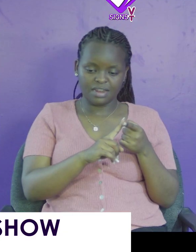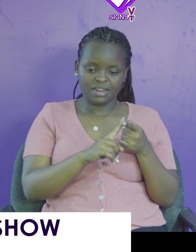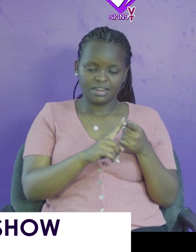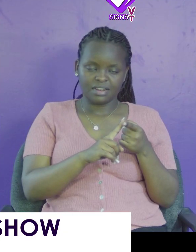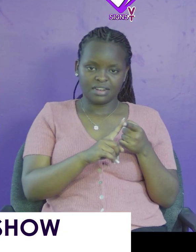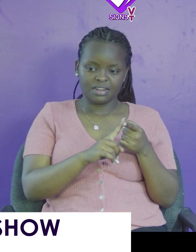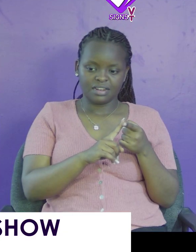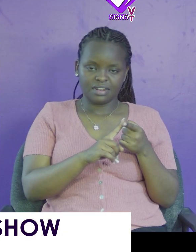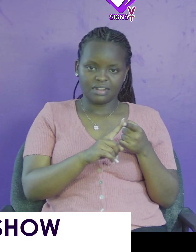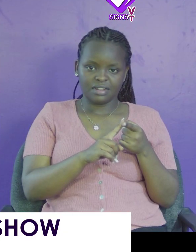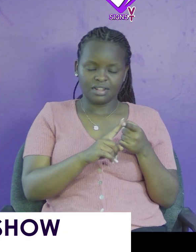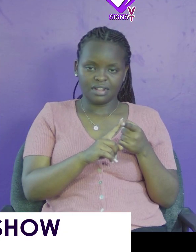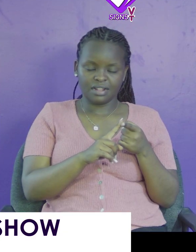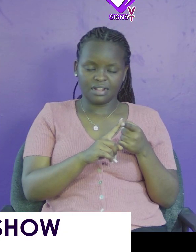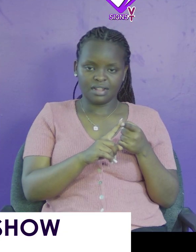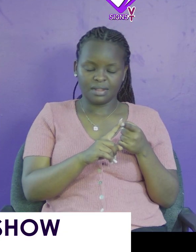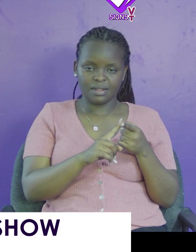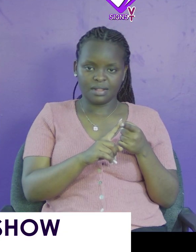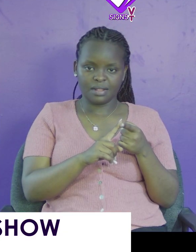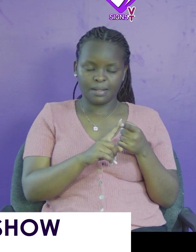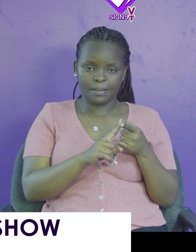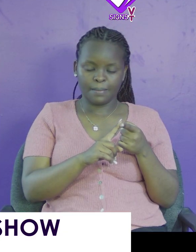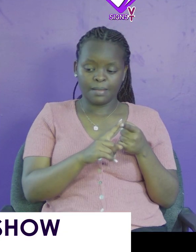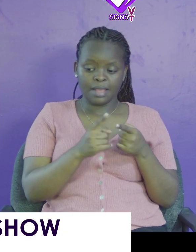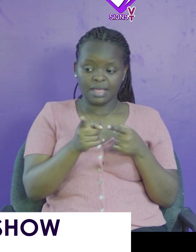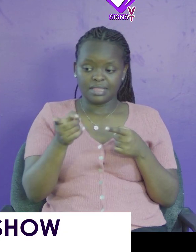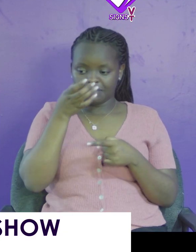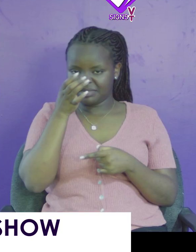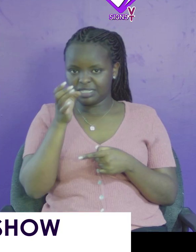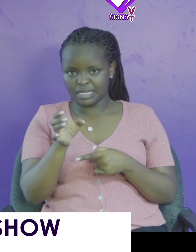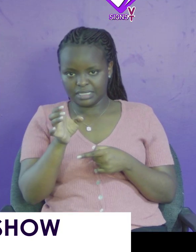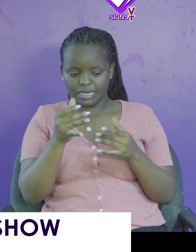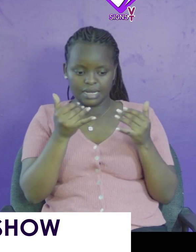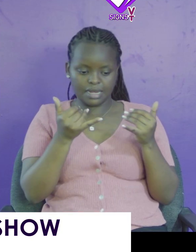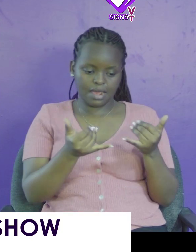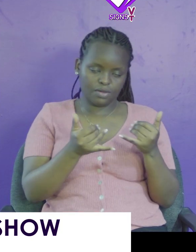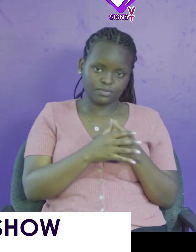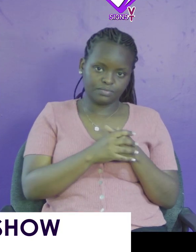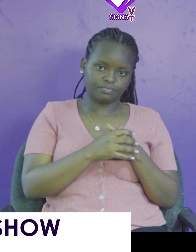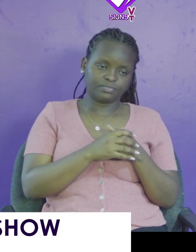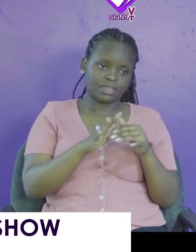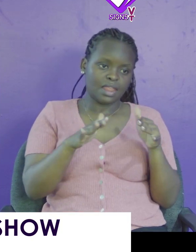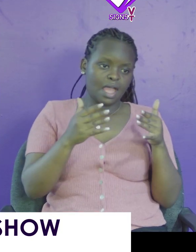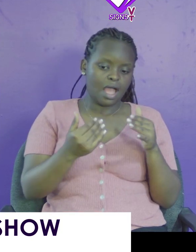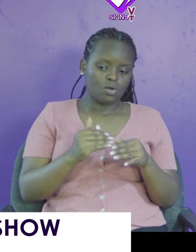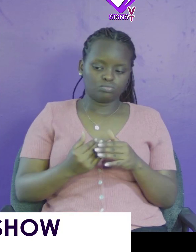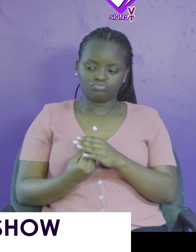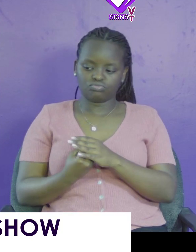first we had said that they were neglected. And now in the way they were brought